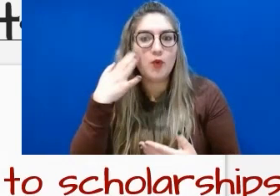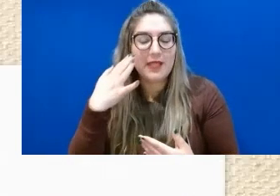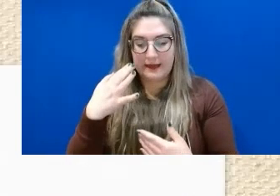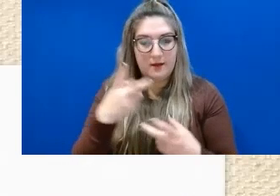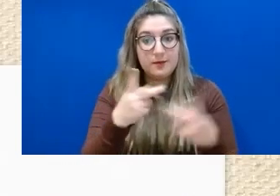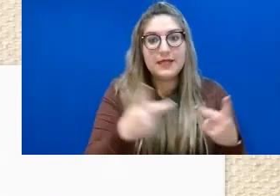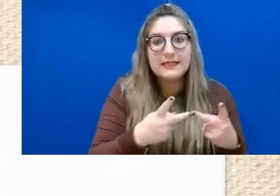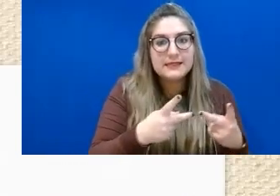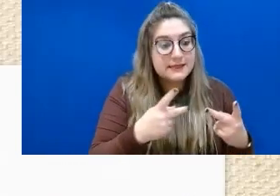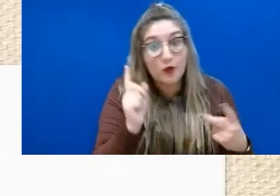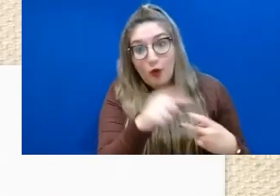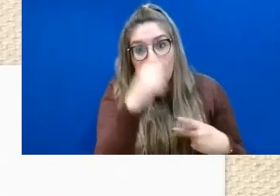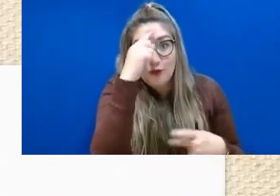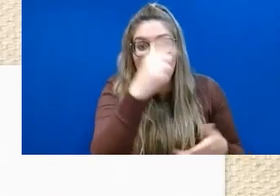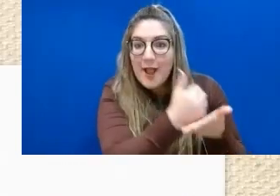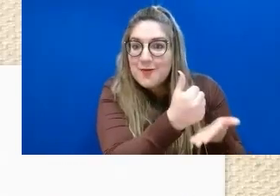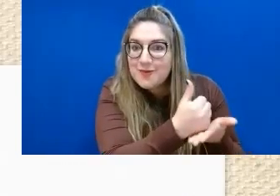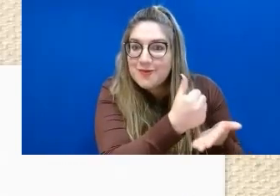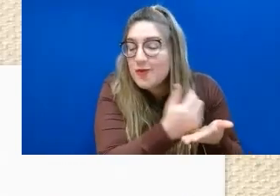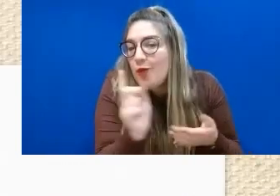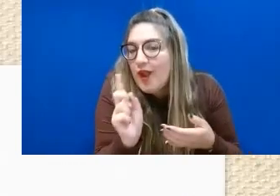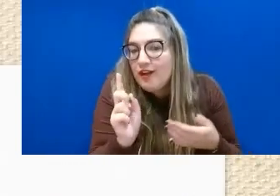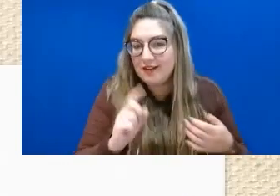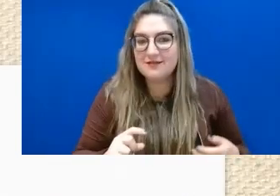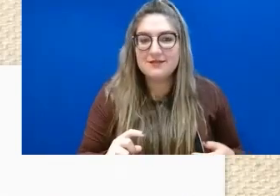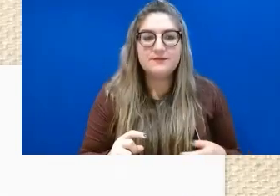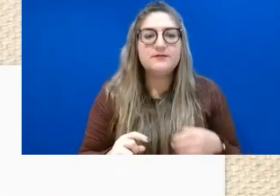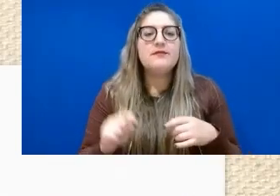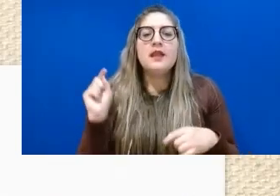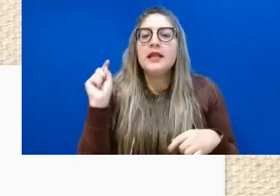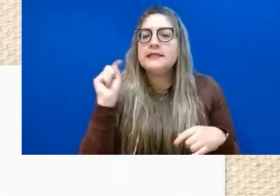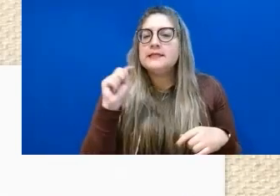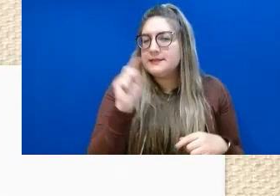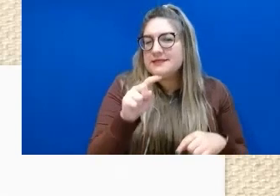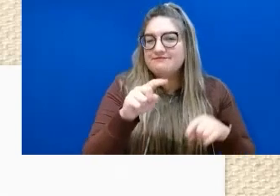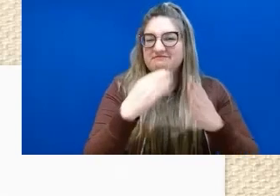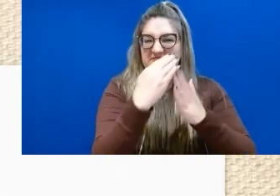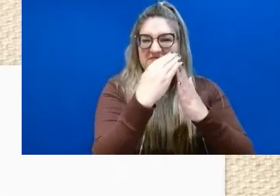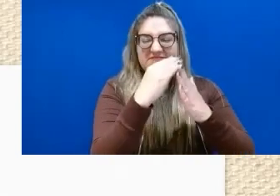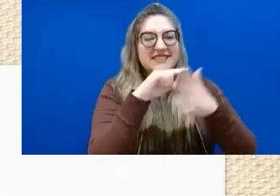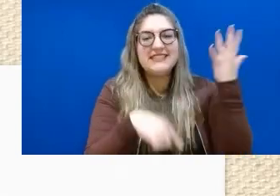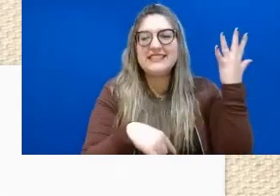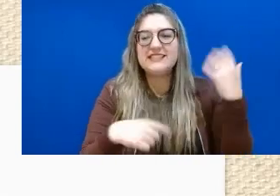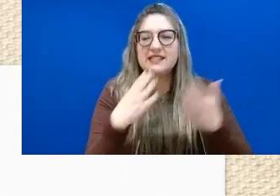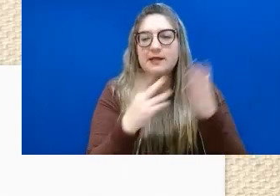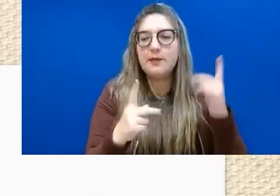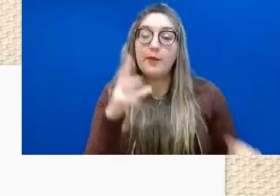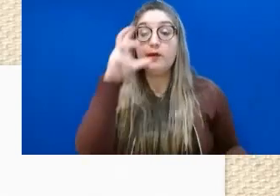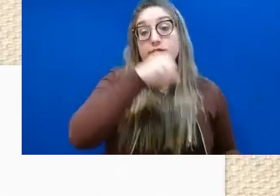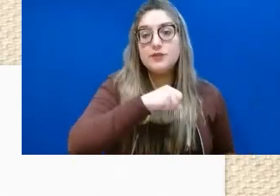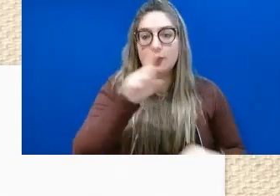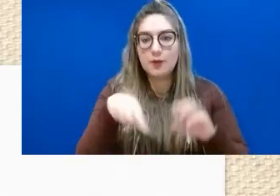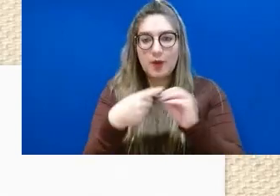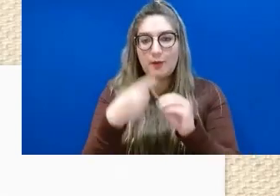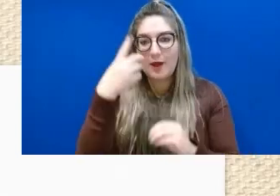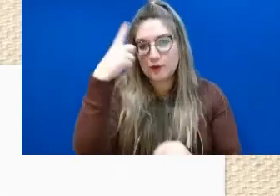Okay. Okay, these are some assumptions for the dreamers that we have for the undocumented students. Assuming that